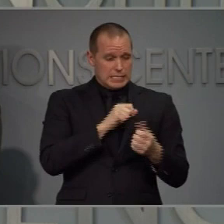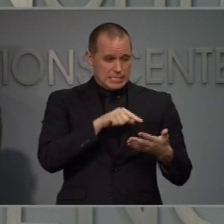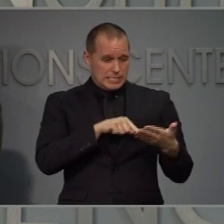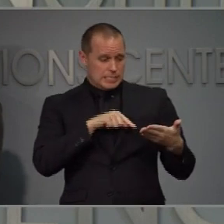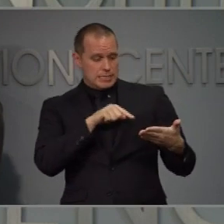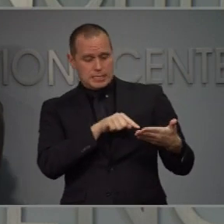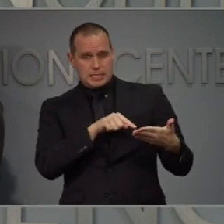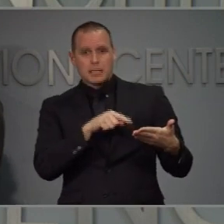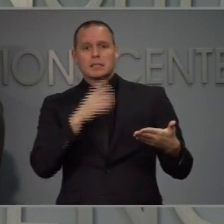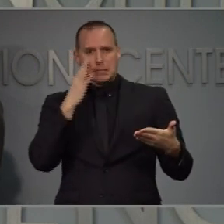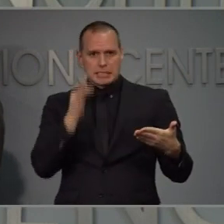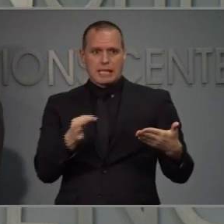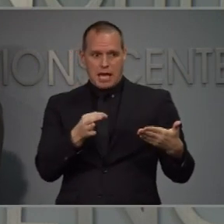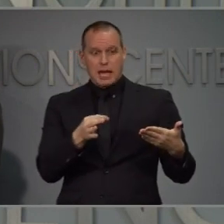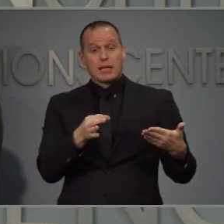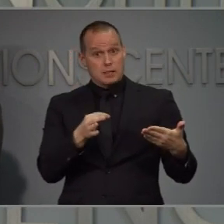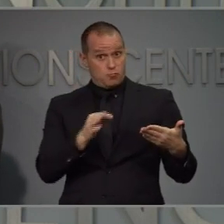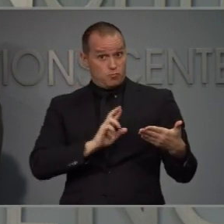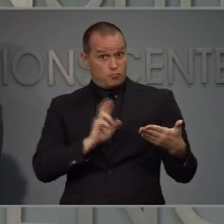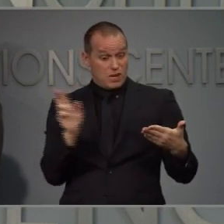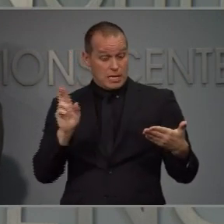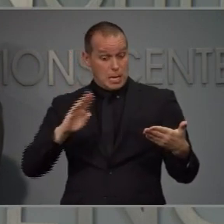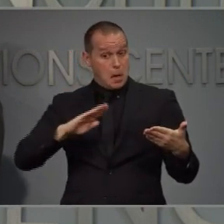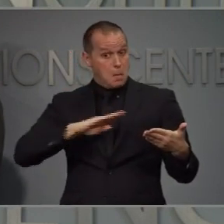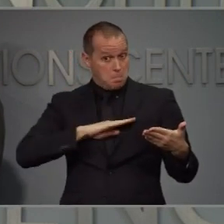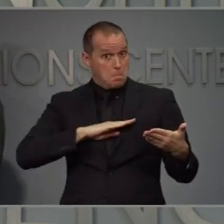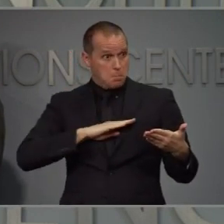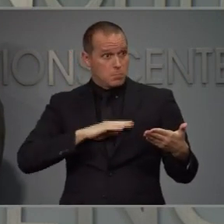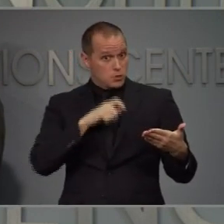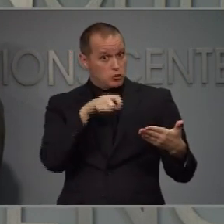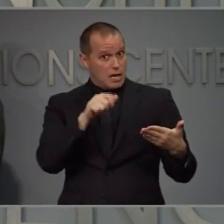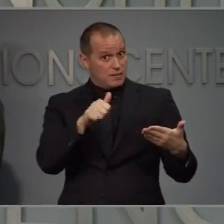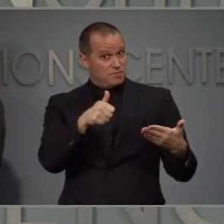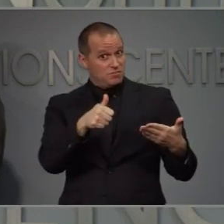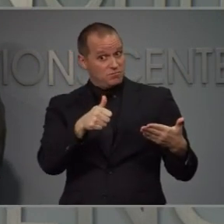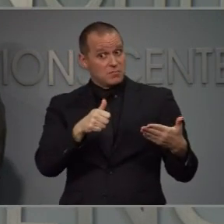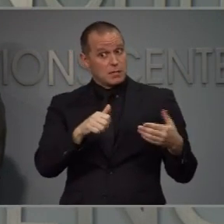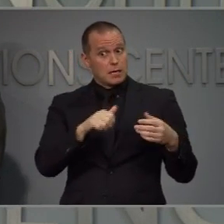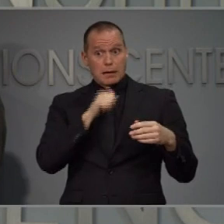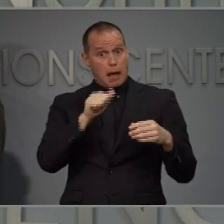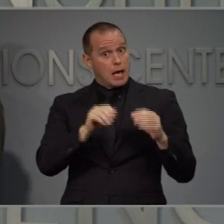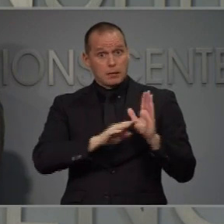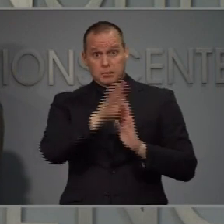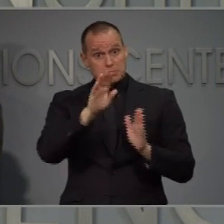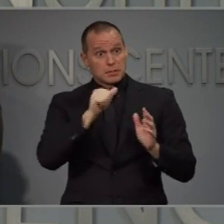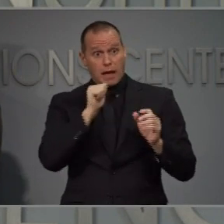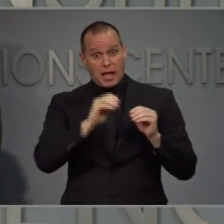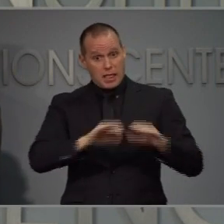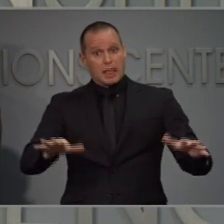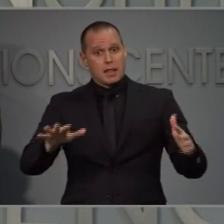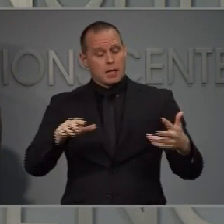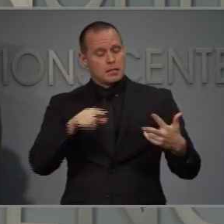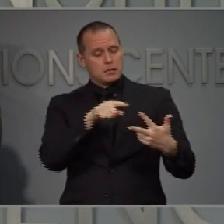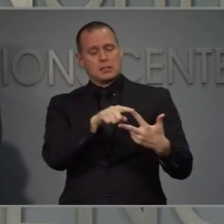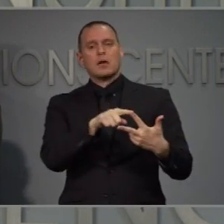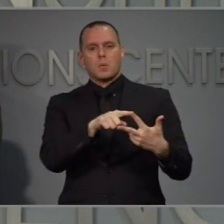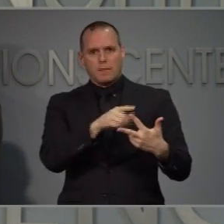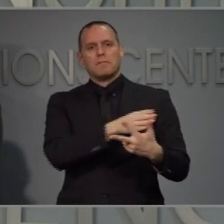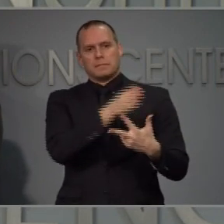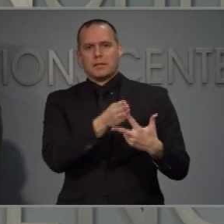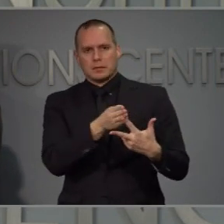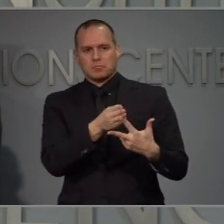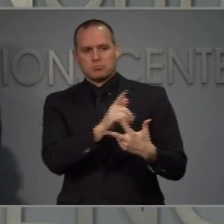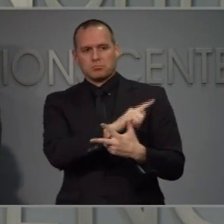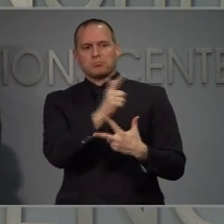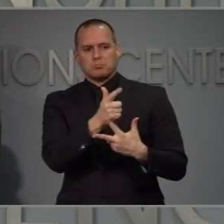phase two after that. I think for the most part, and we see it in the results, North Carolinians have done a